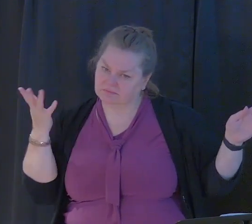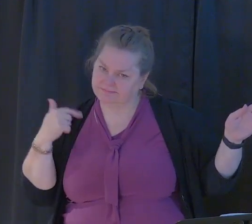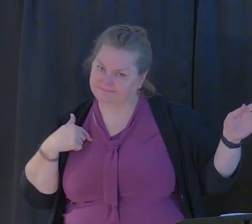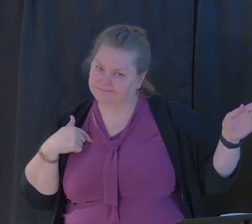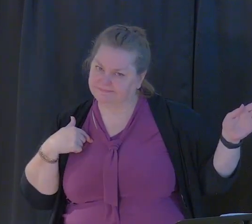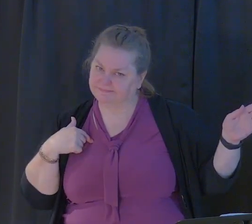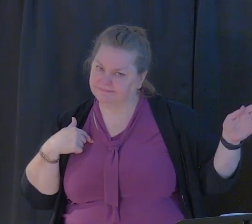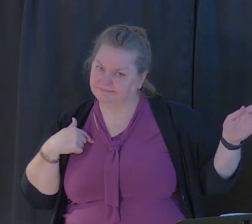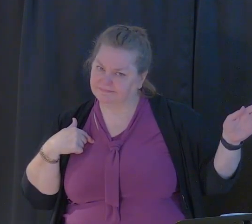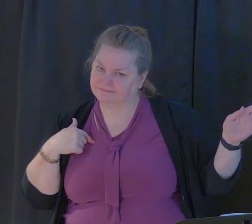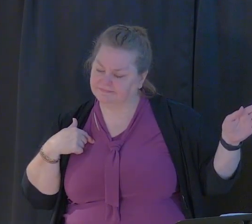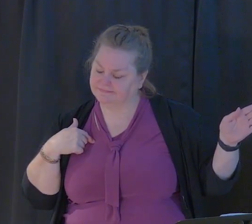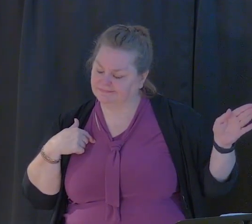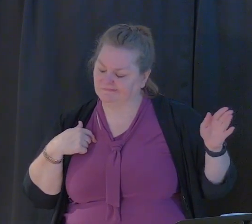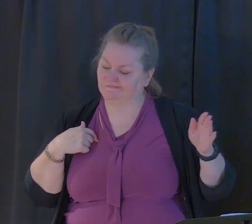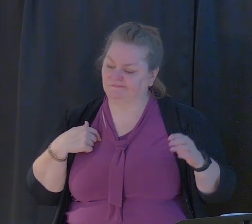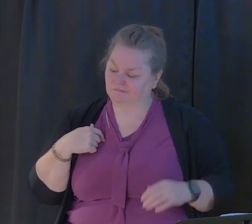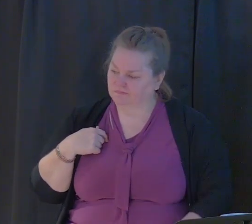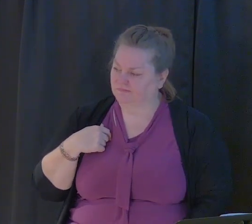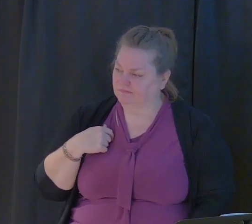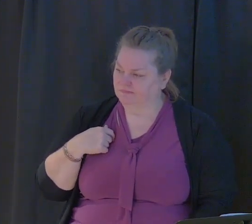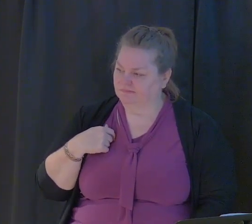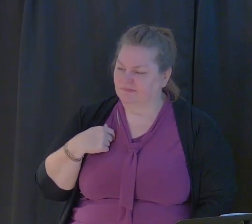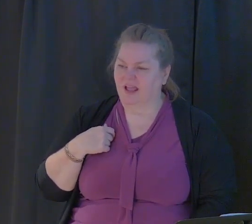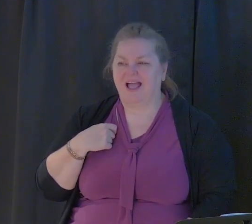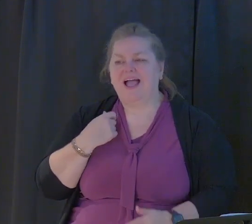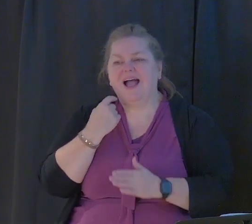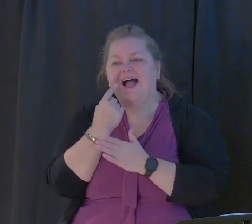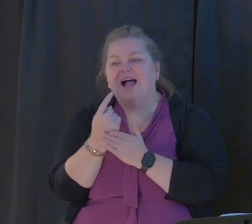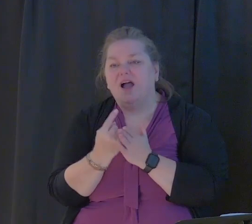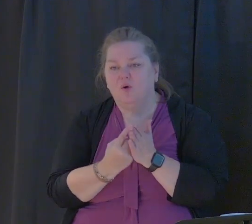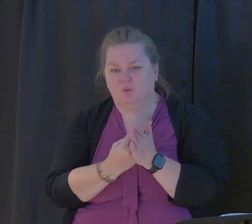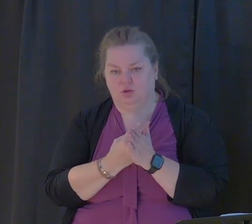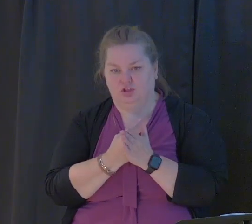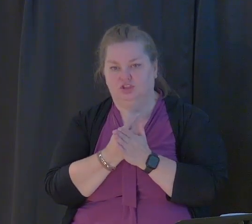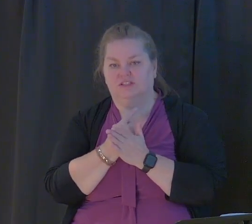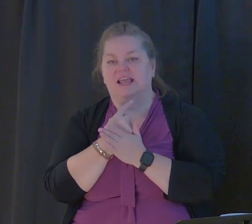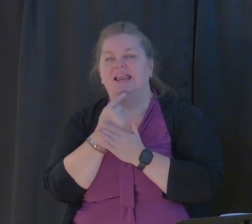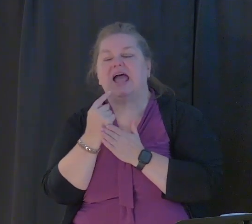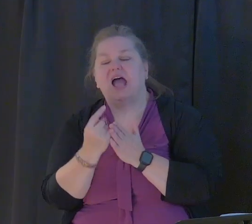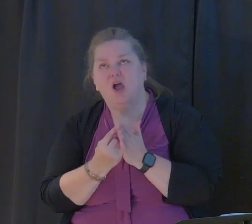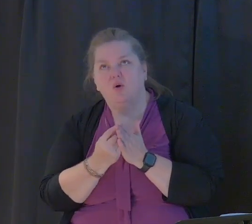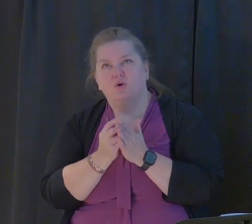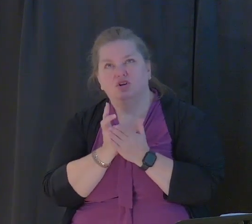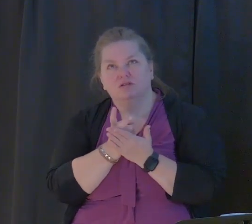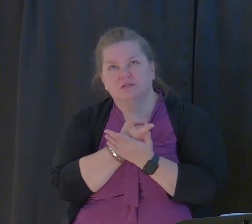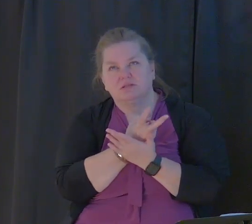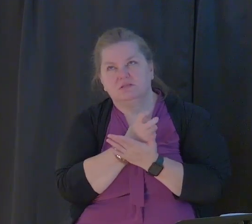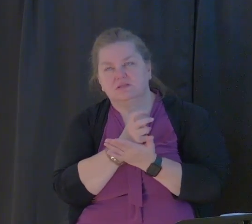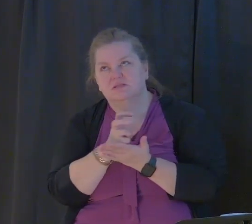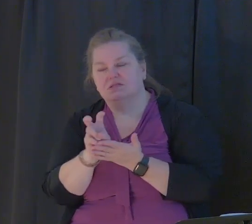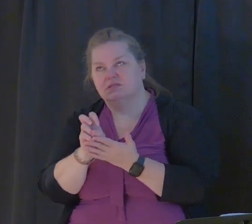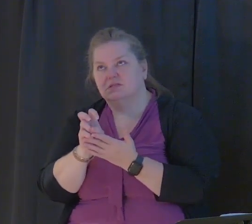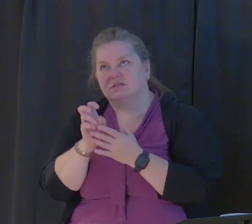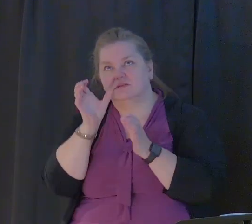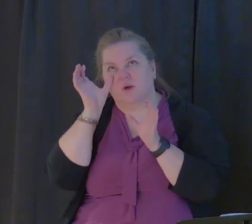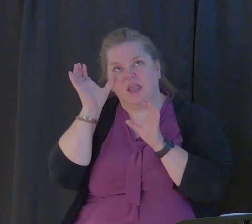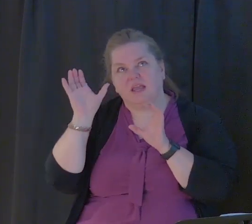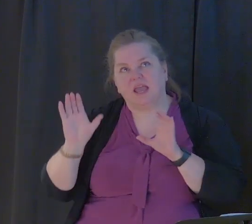And I have spent many hours, sleepless hours, thinking about this.